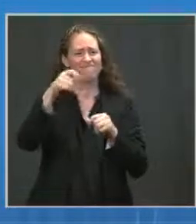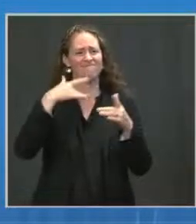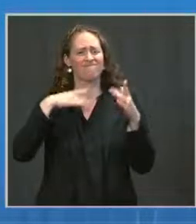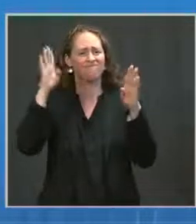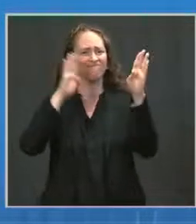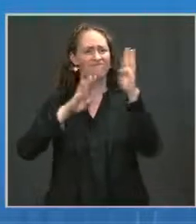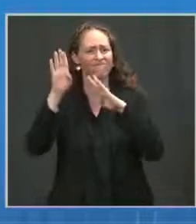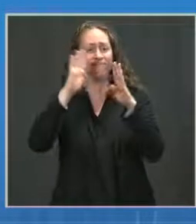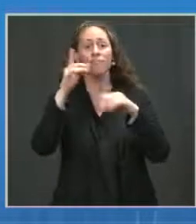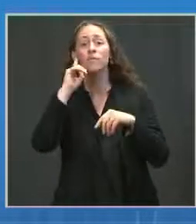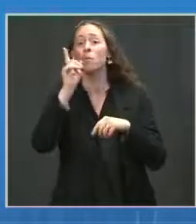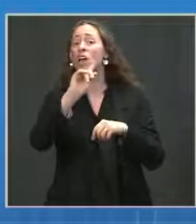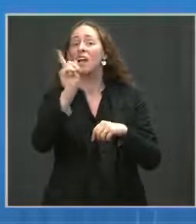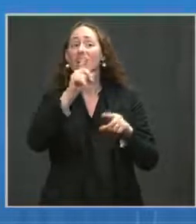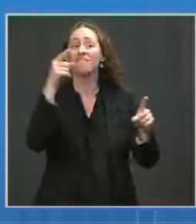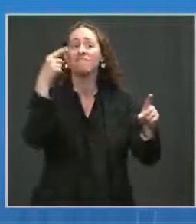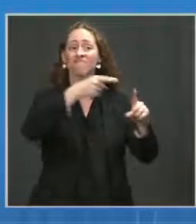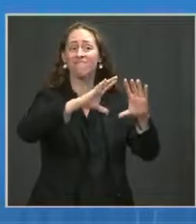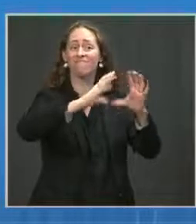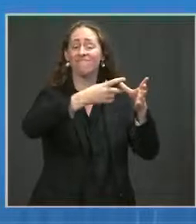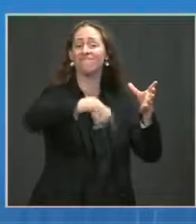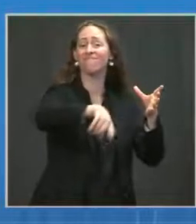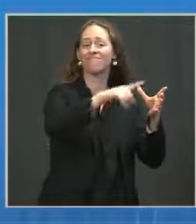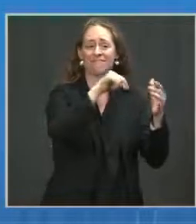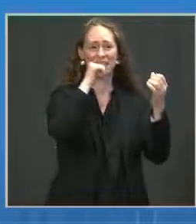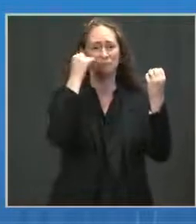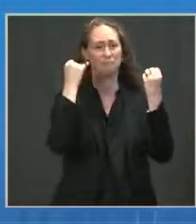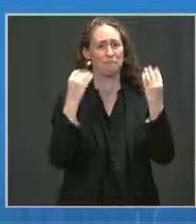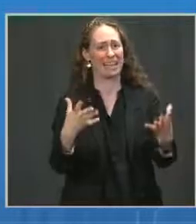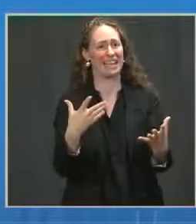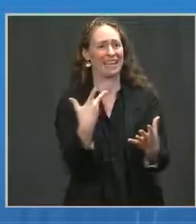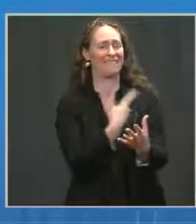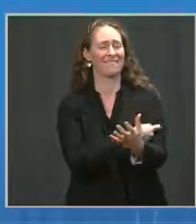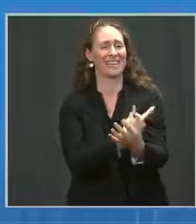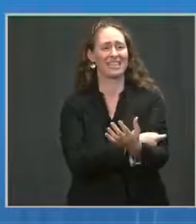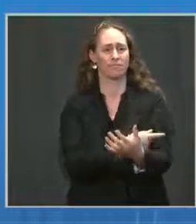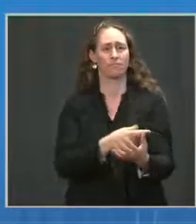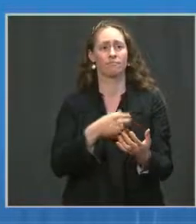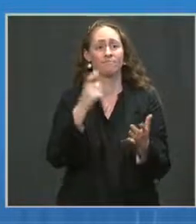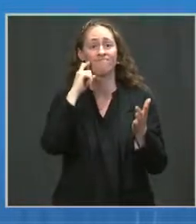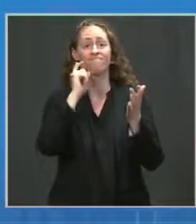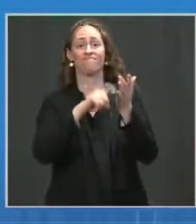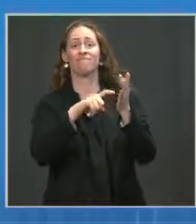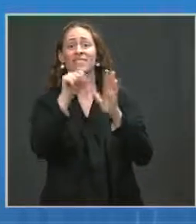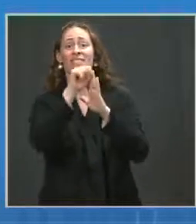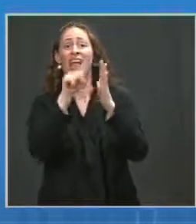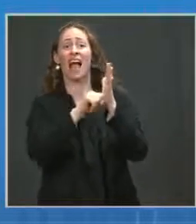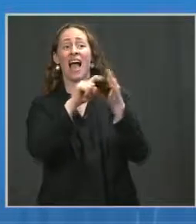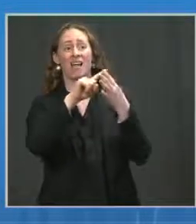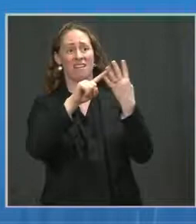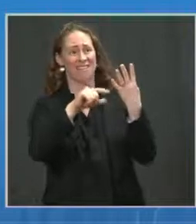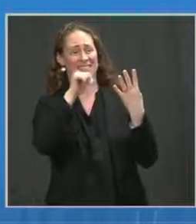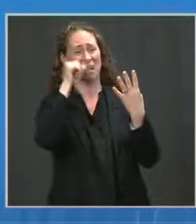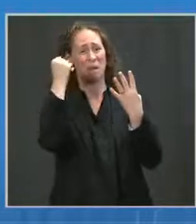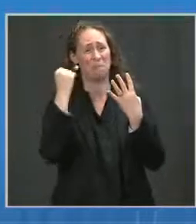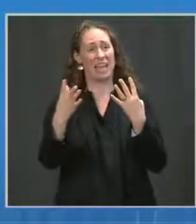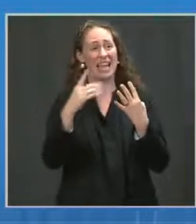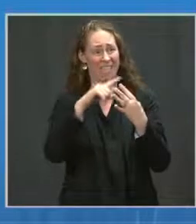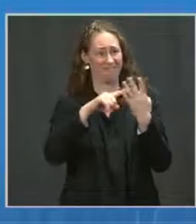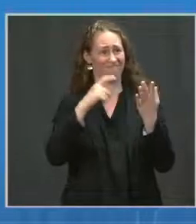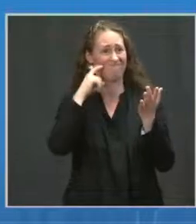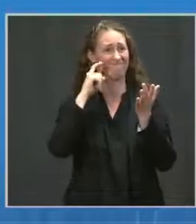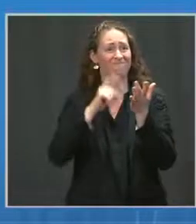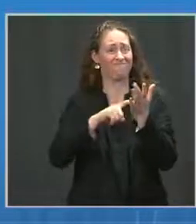rates. In fact, the 7 states with the lowest vaccination rates represent just about 8.5% of the